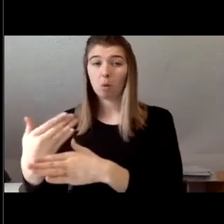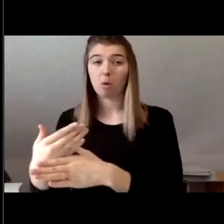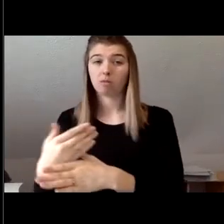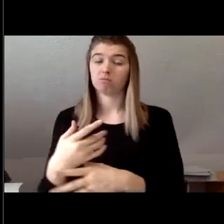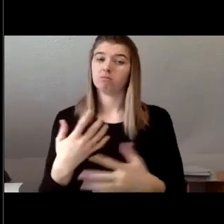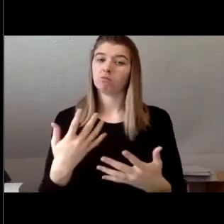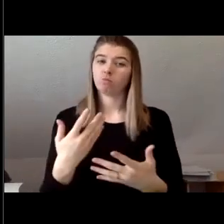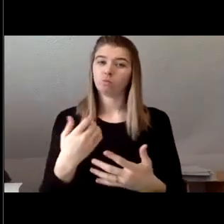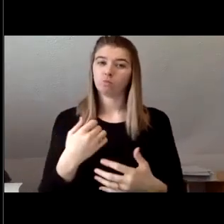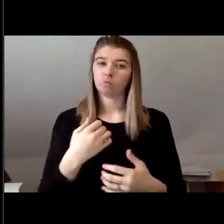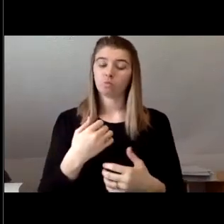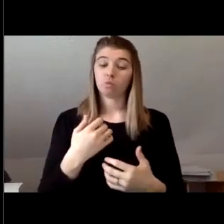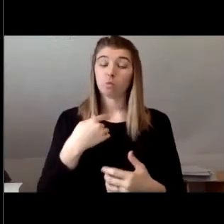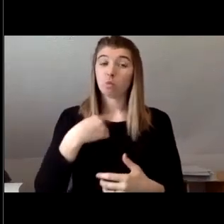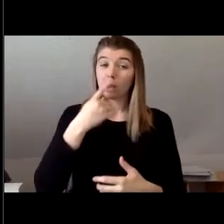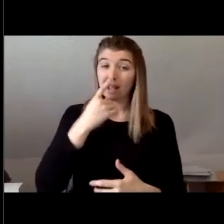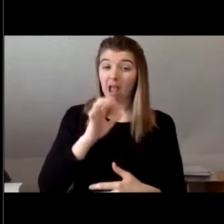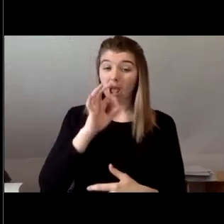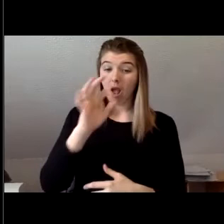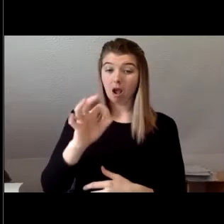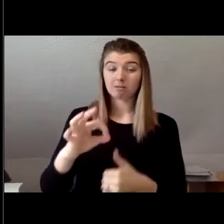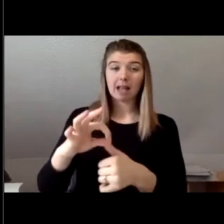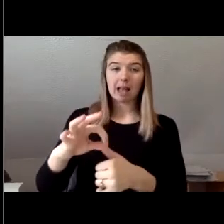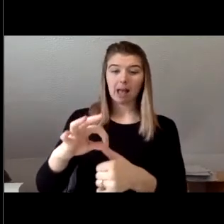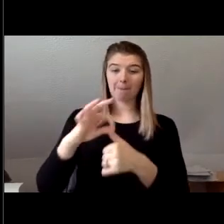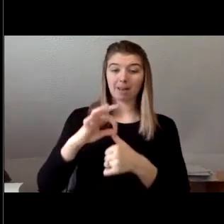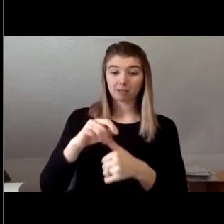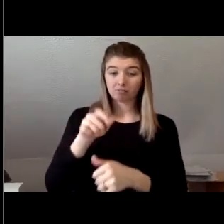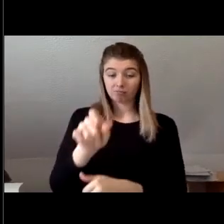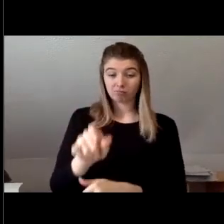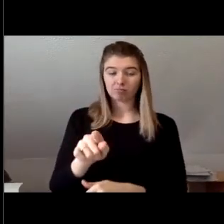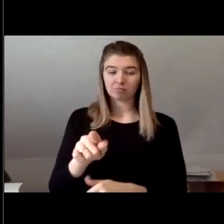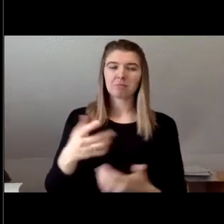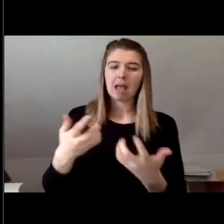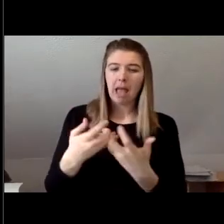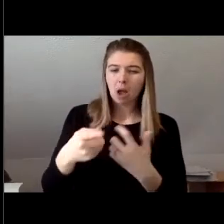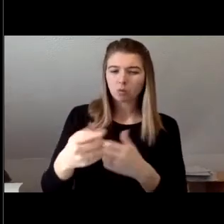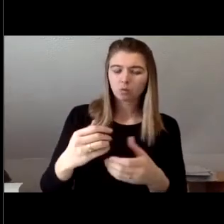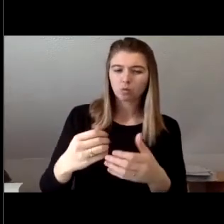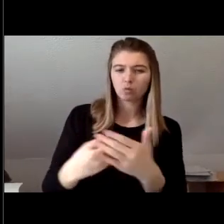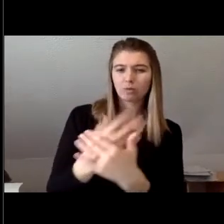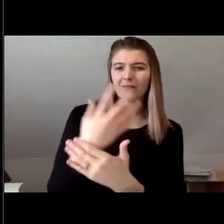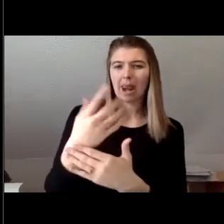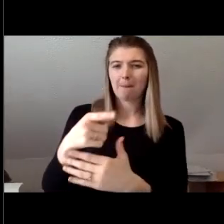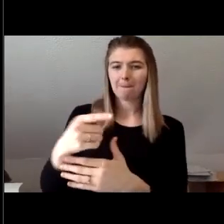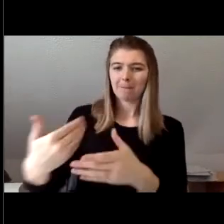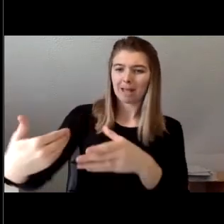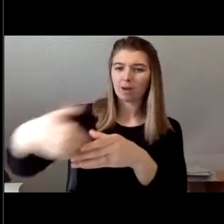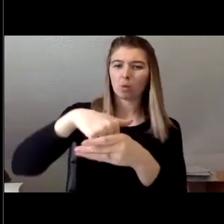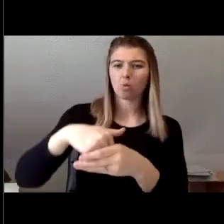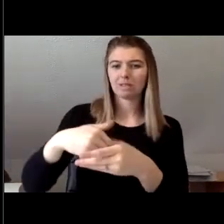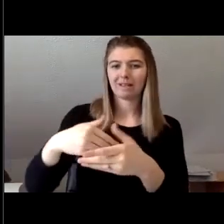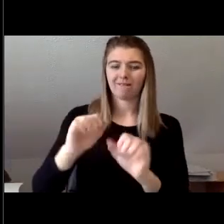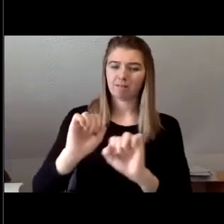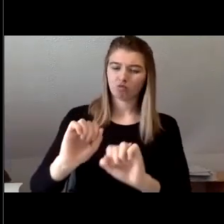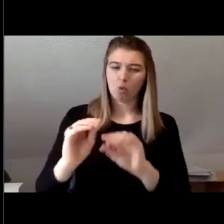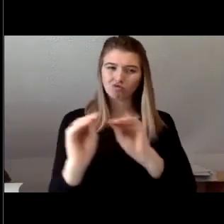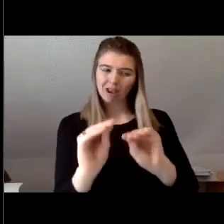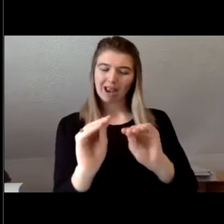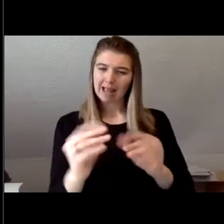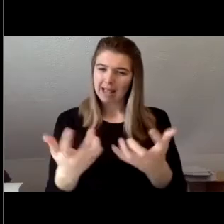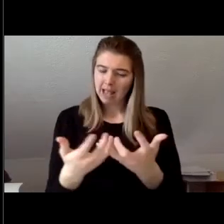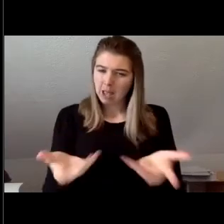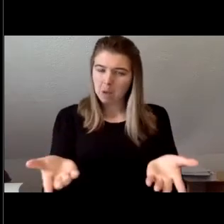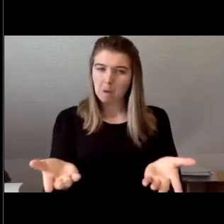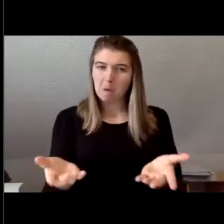requiring applicants to talk about how they will develop inclusive practices in their research training. And over the course of several years,